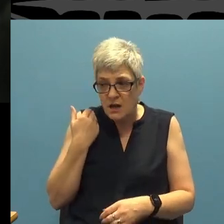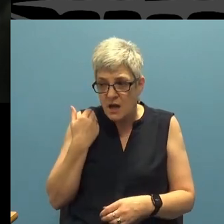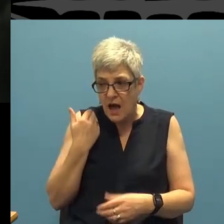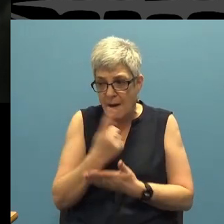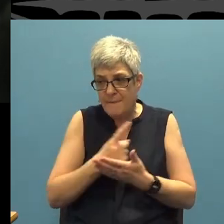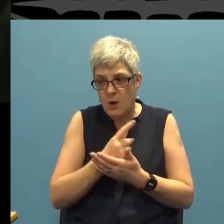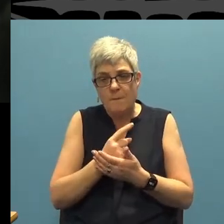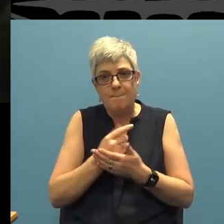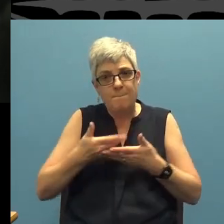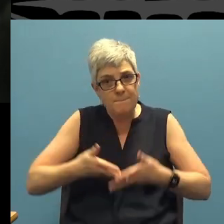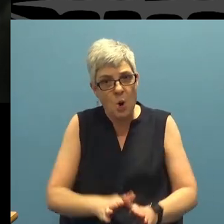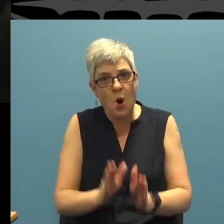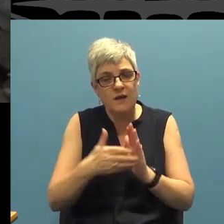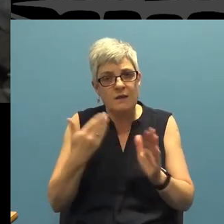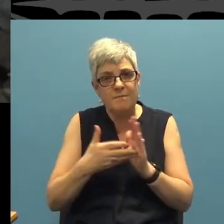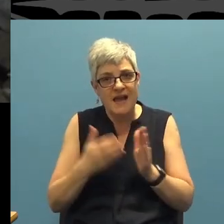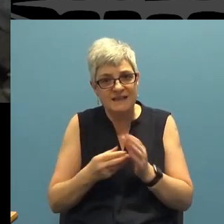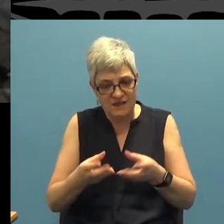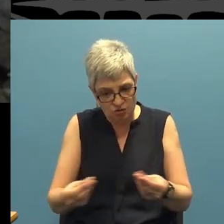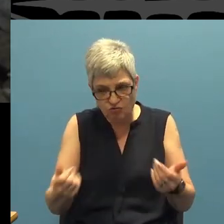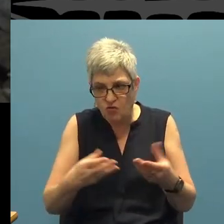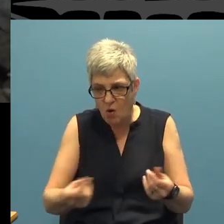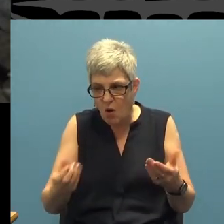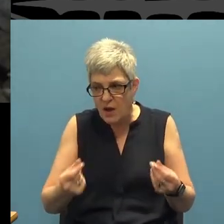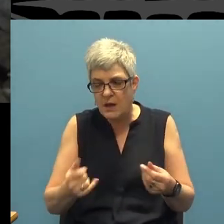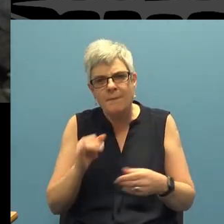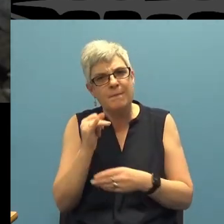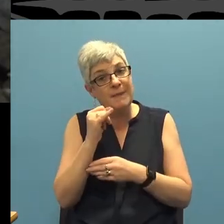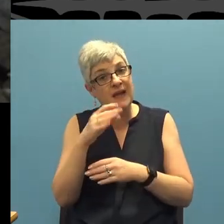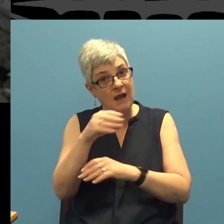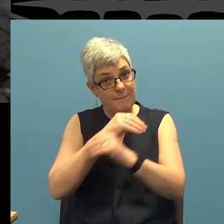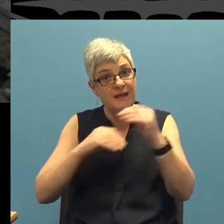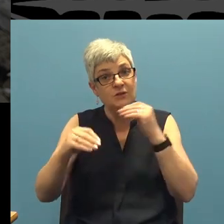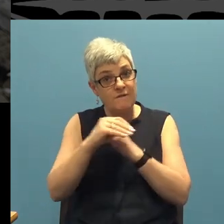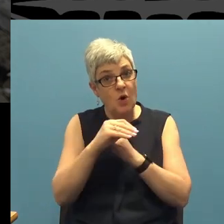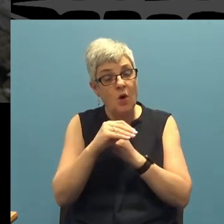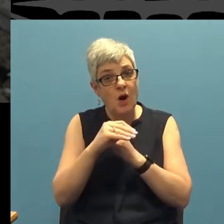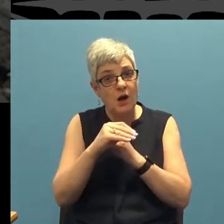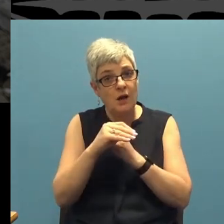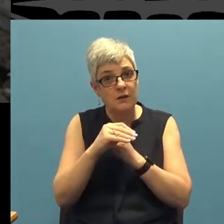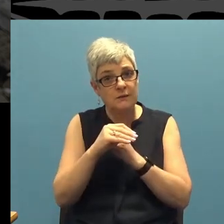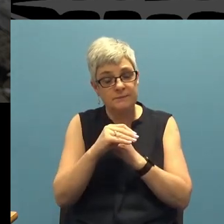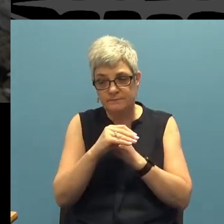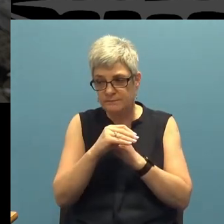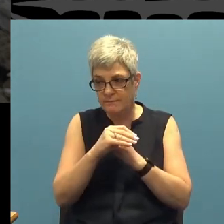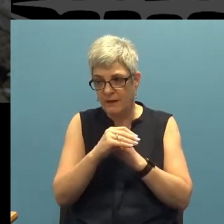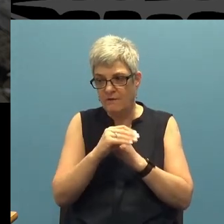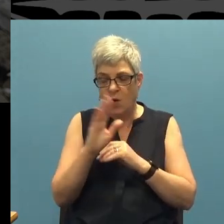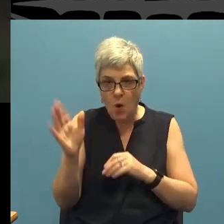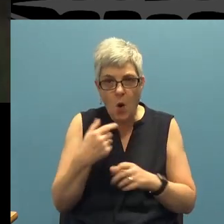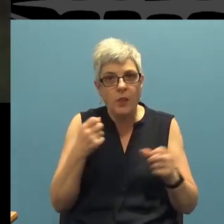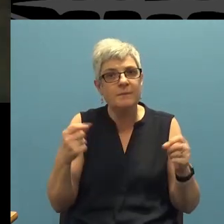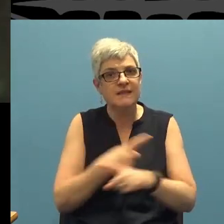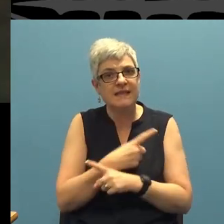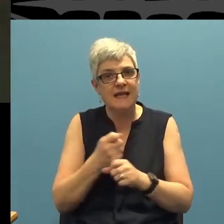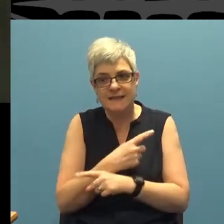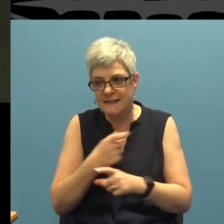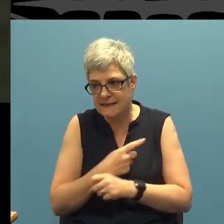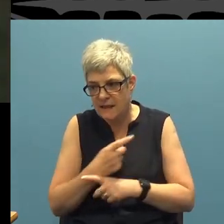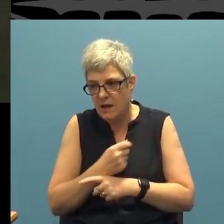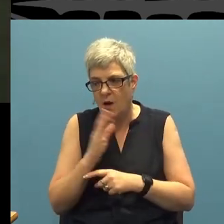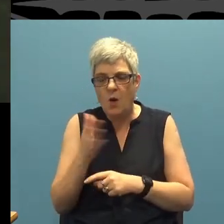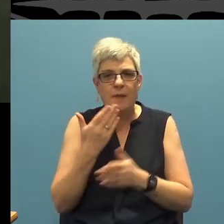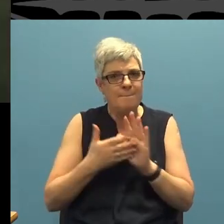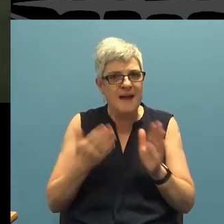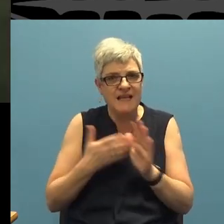born in the mess and the deck out of straw, maybe it could also be a metaphor for all the mistakes, all the messiness in